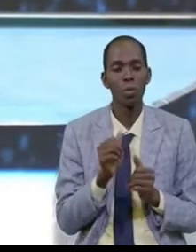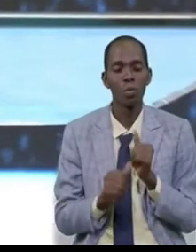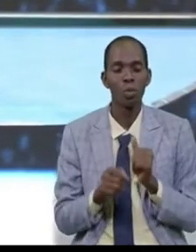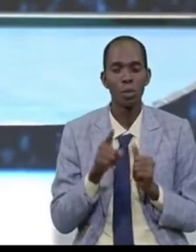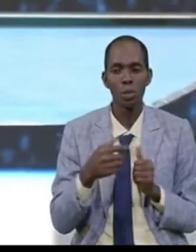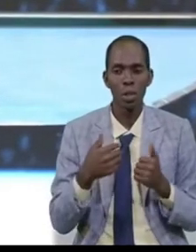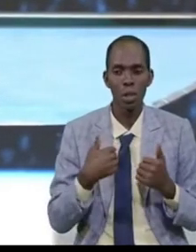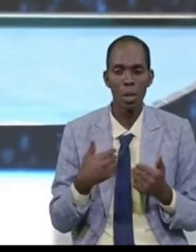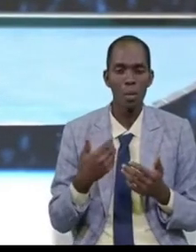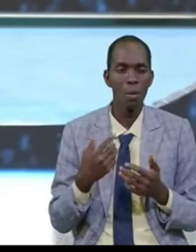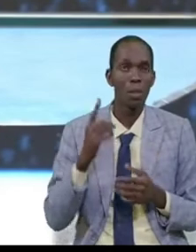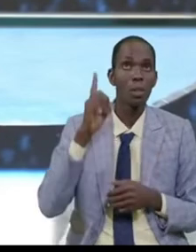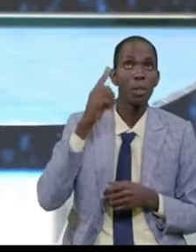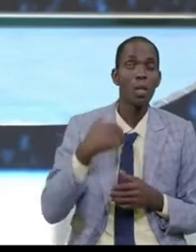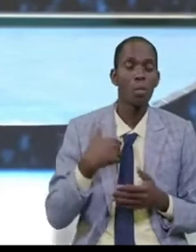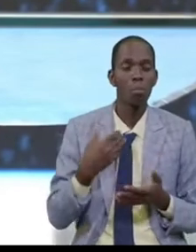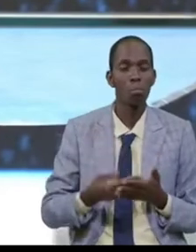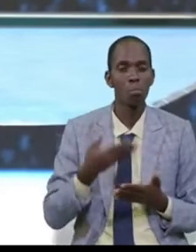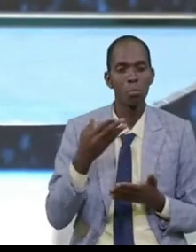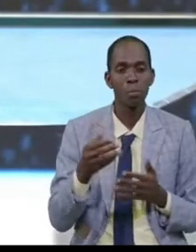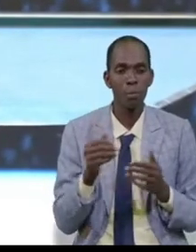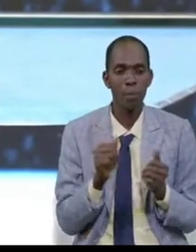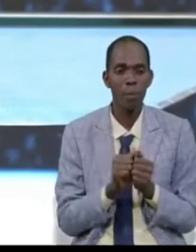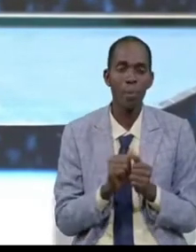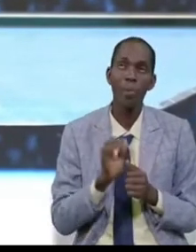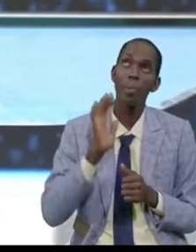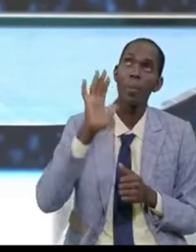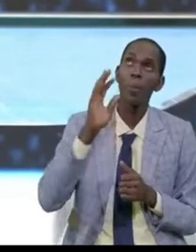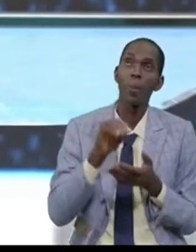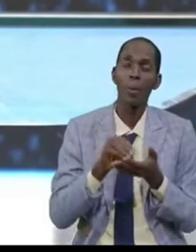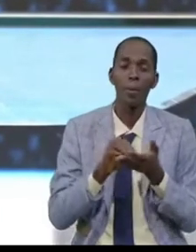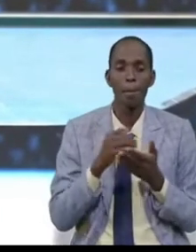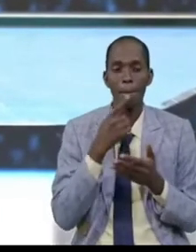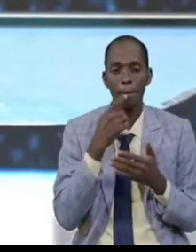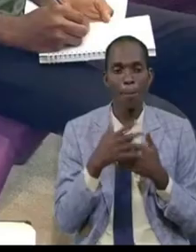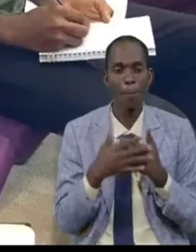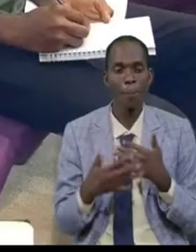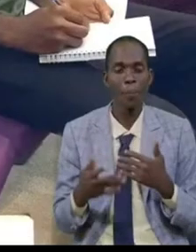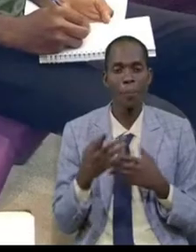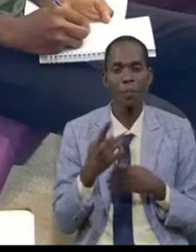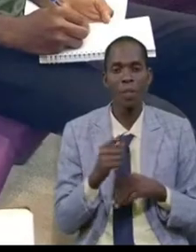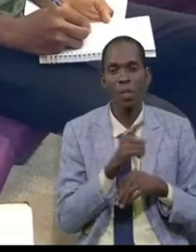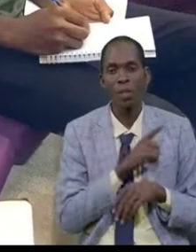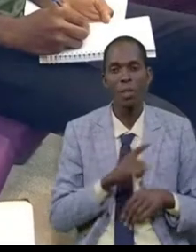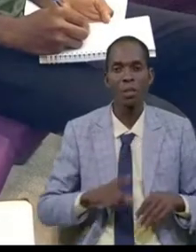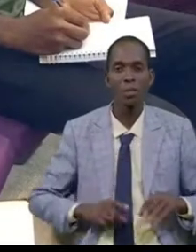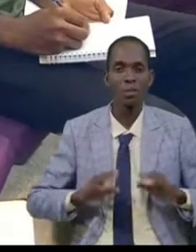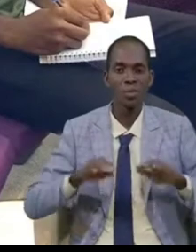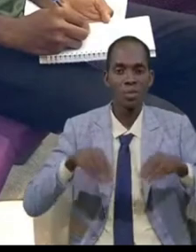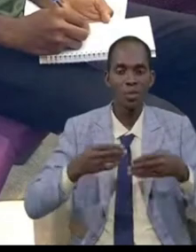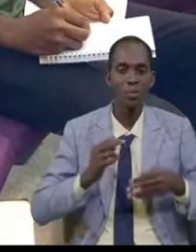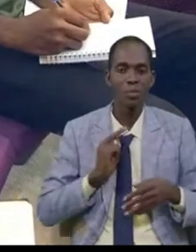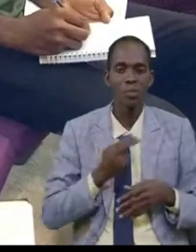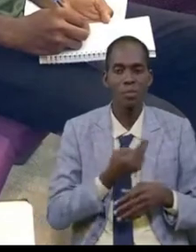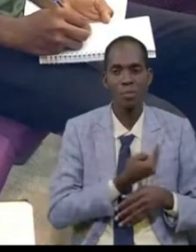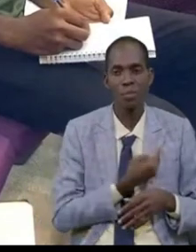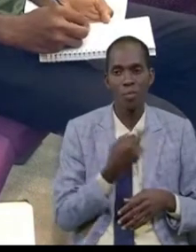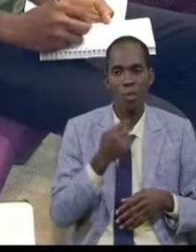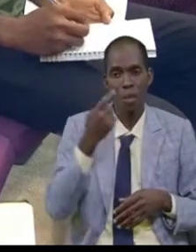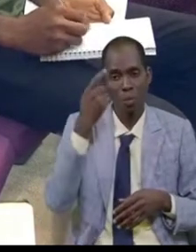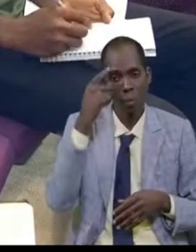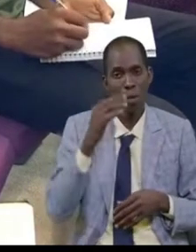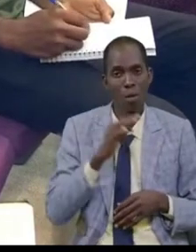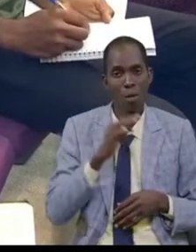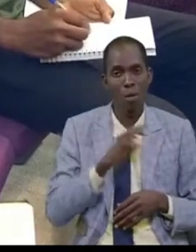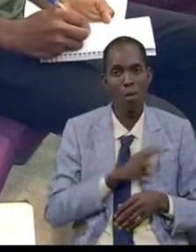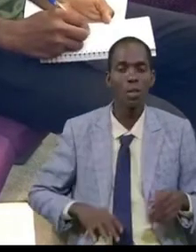has purchased with his own blood. The Lord give us the mind of Christ to